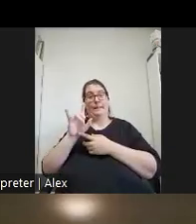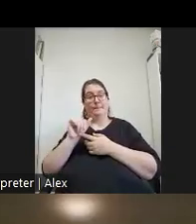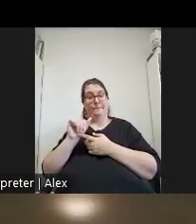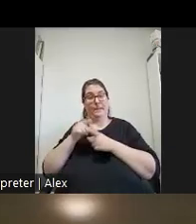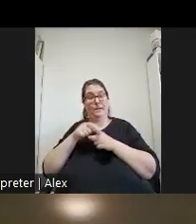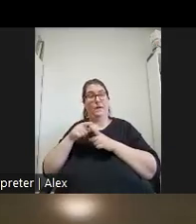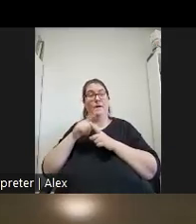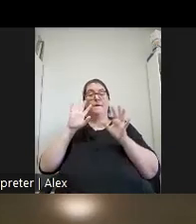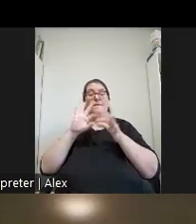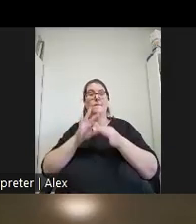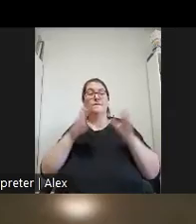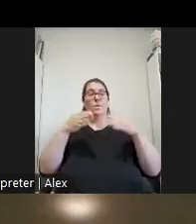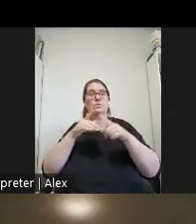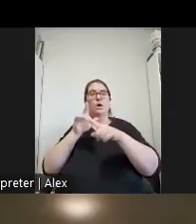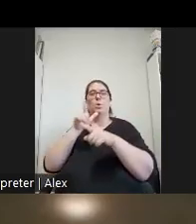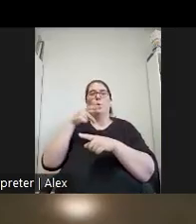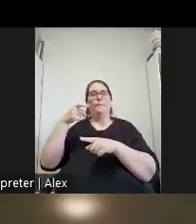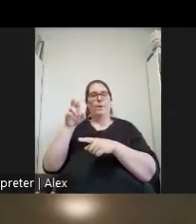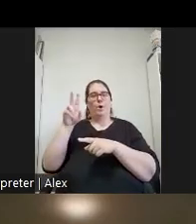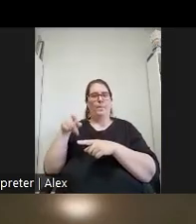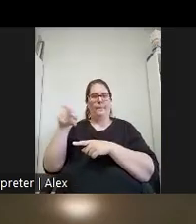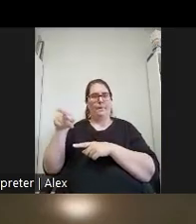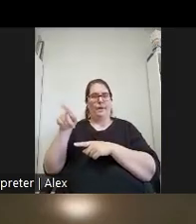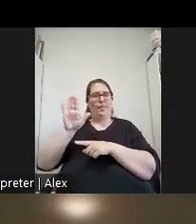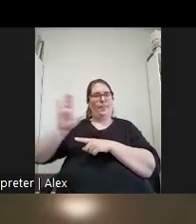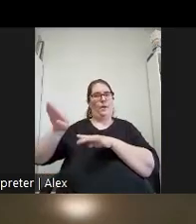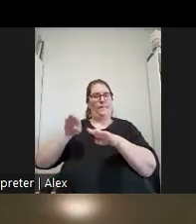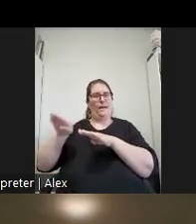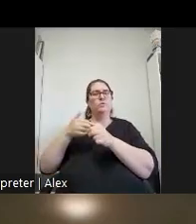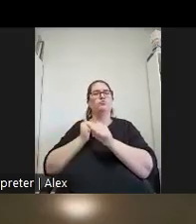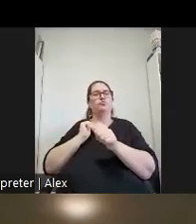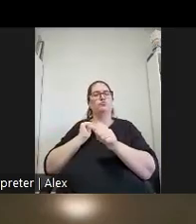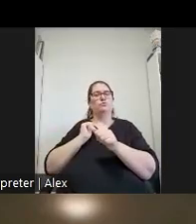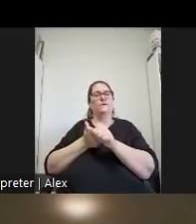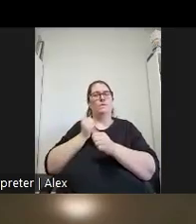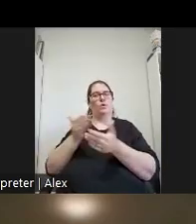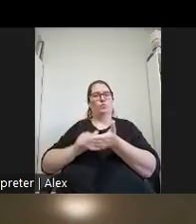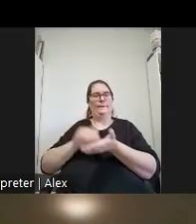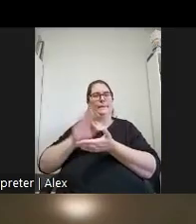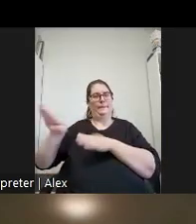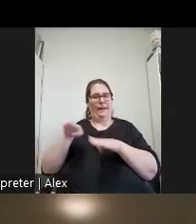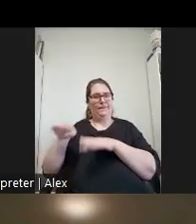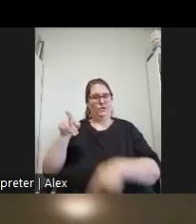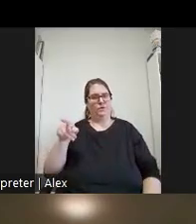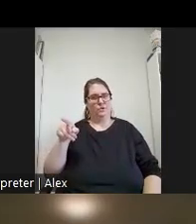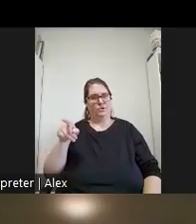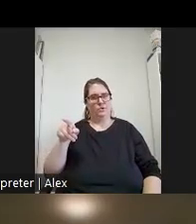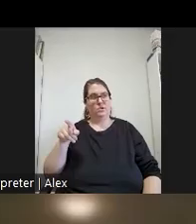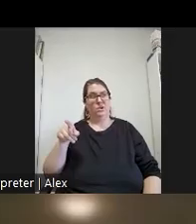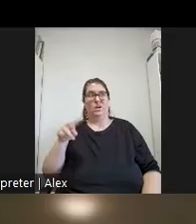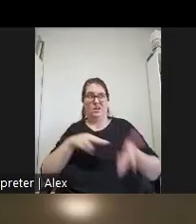the perpetrator behavior, and they try to predict the repeat offense. So, and there is risk of future harm that